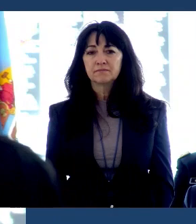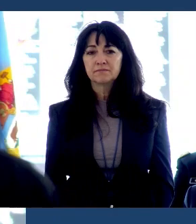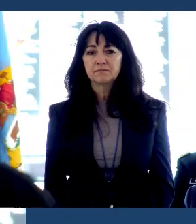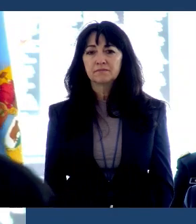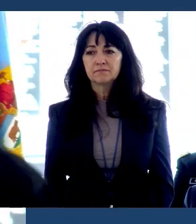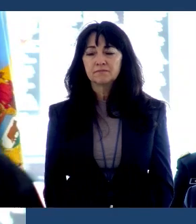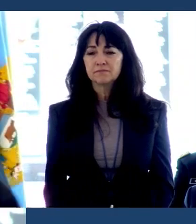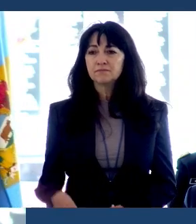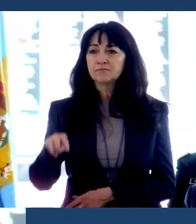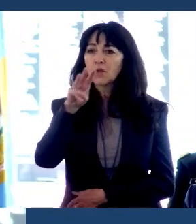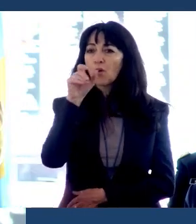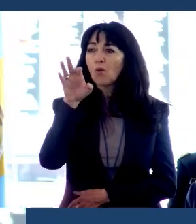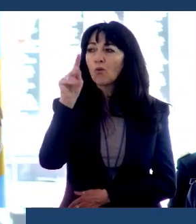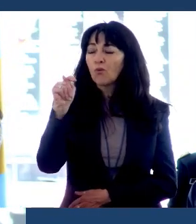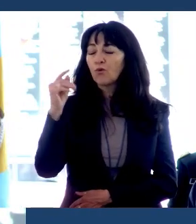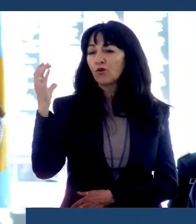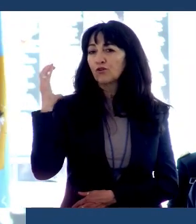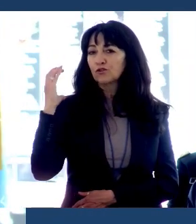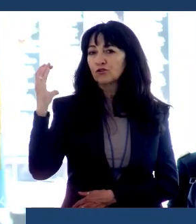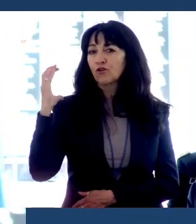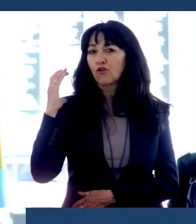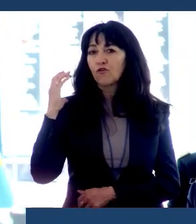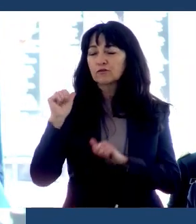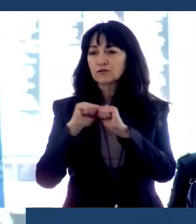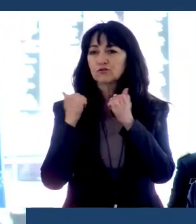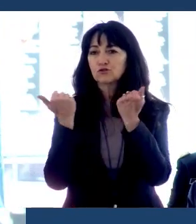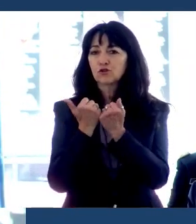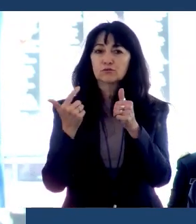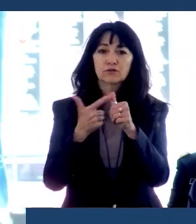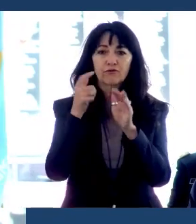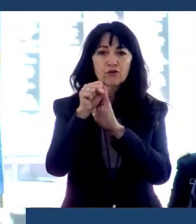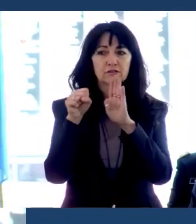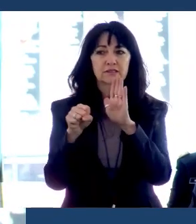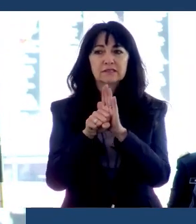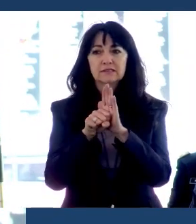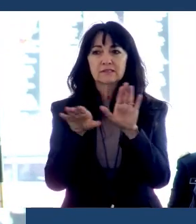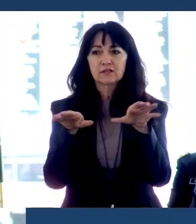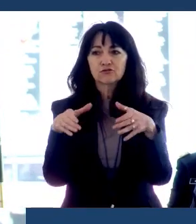Warrant Officers Association, First State Chapter.